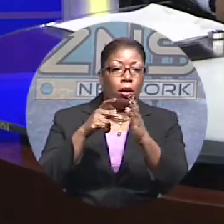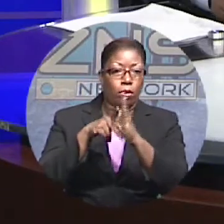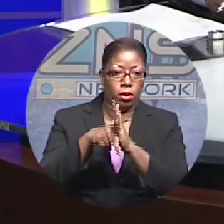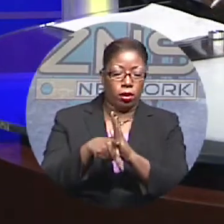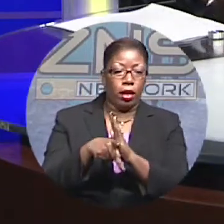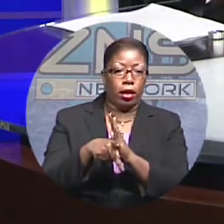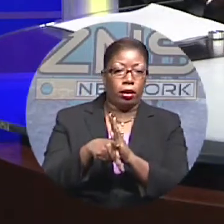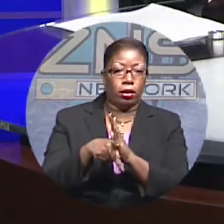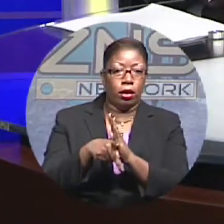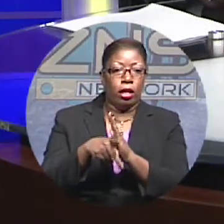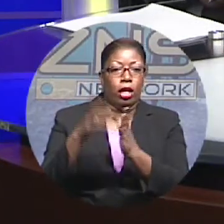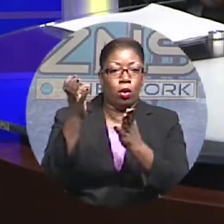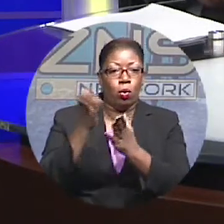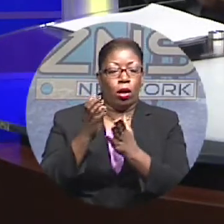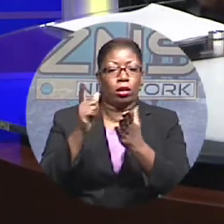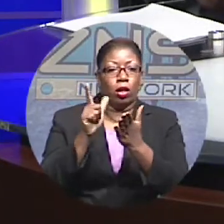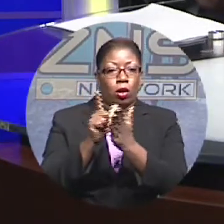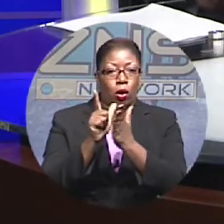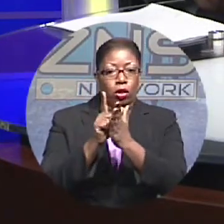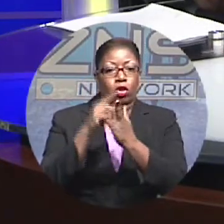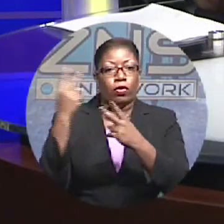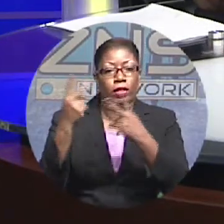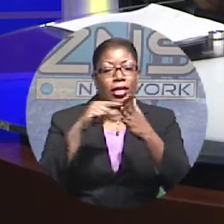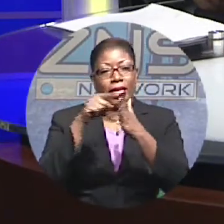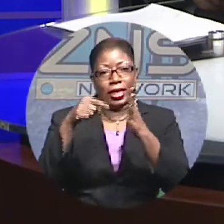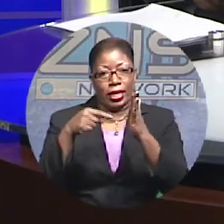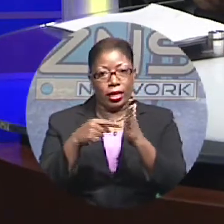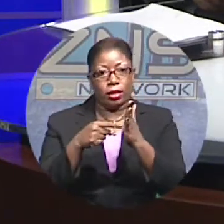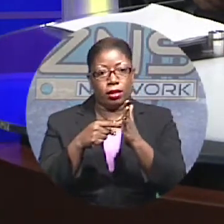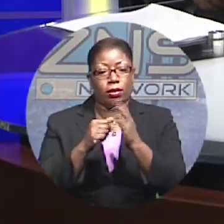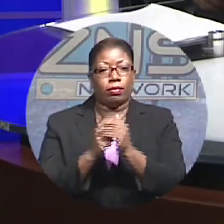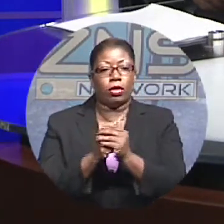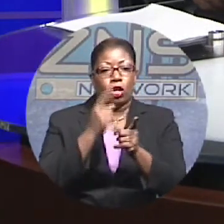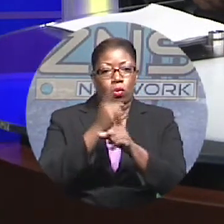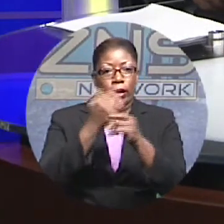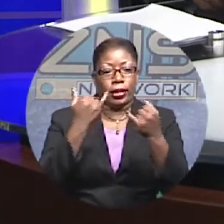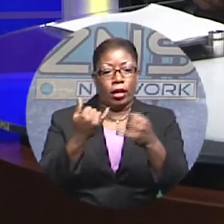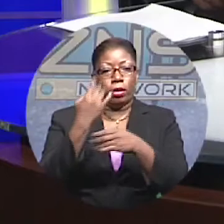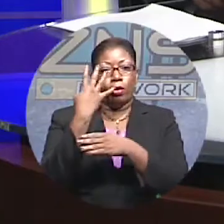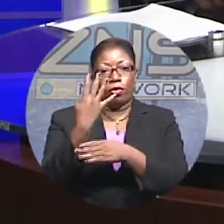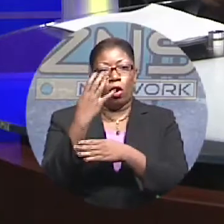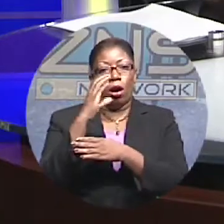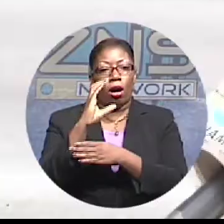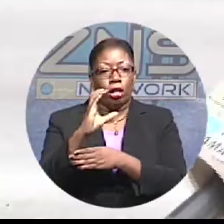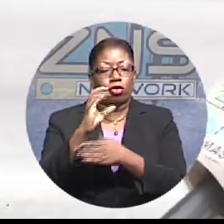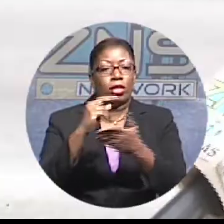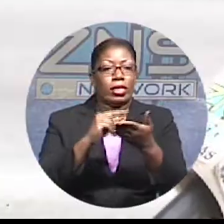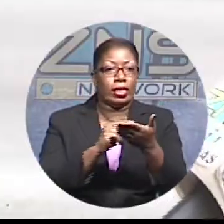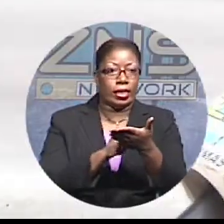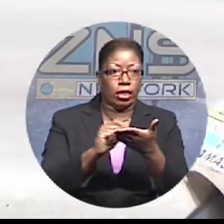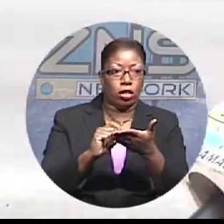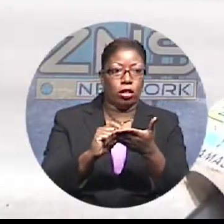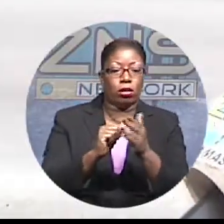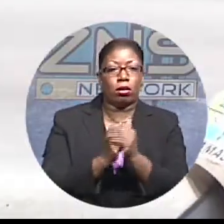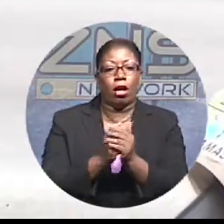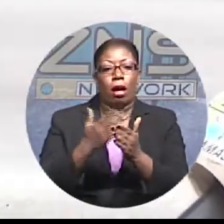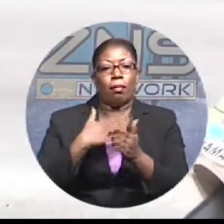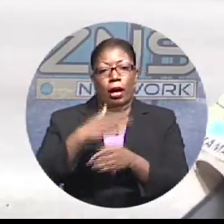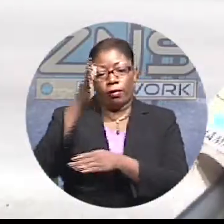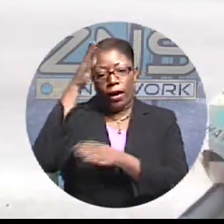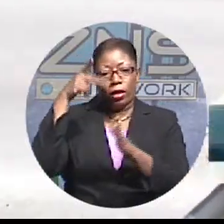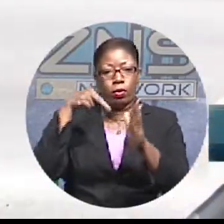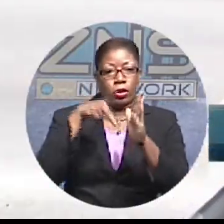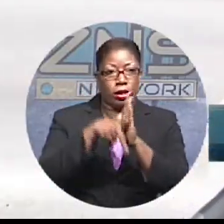Attorney General to revisit this law. And so far, they have almost 400 signatures. My father was killed in a